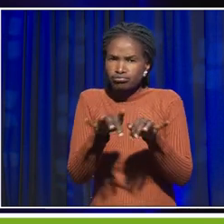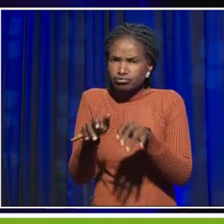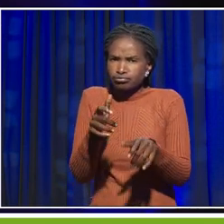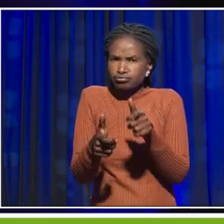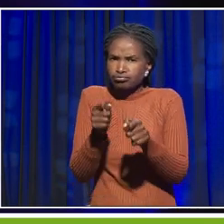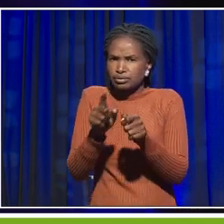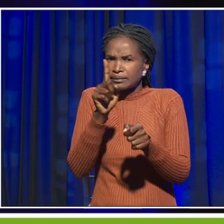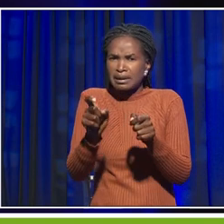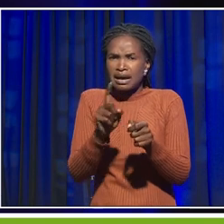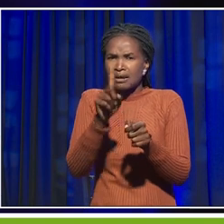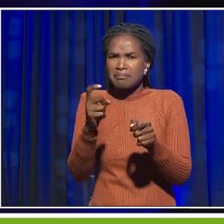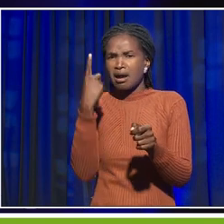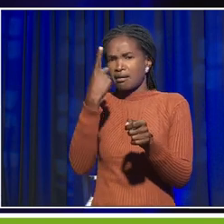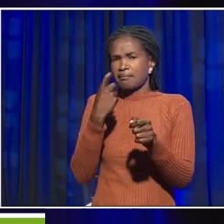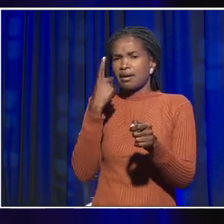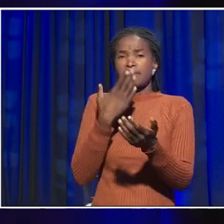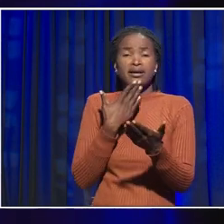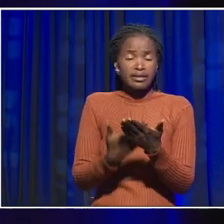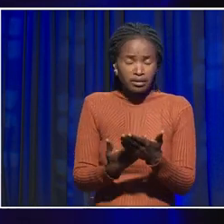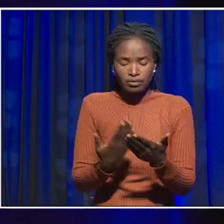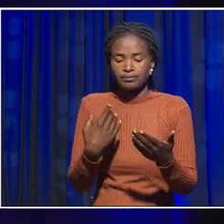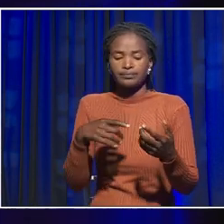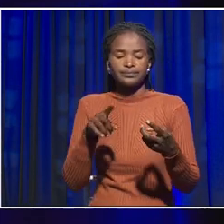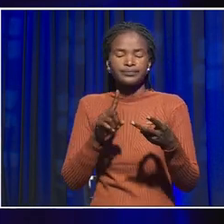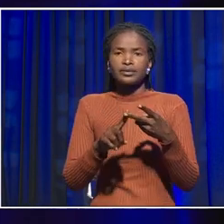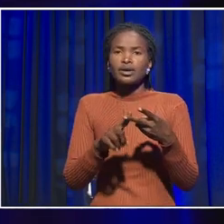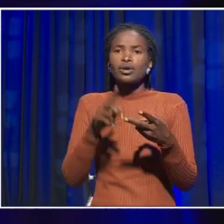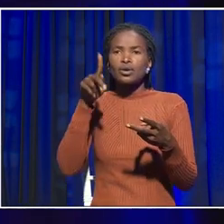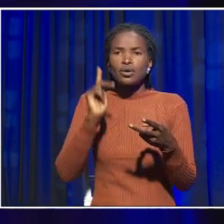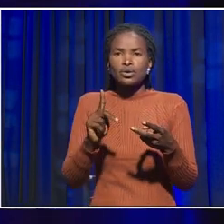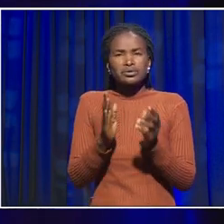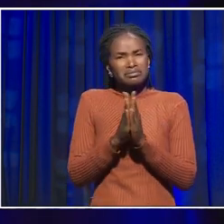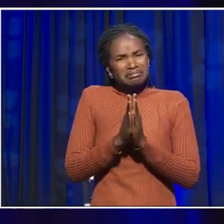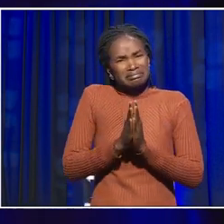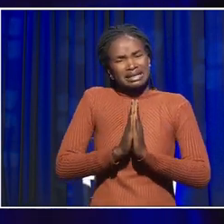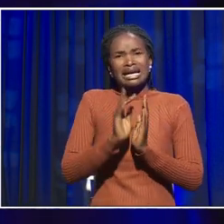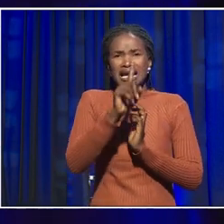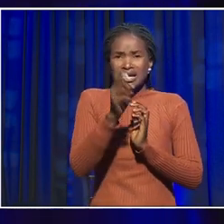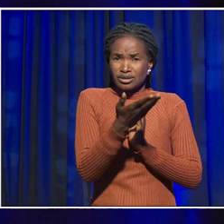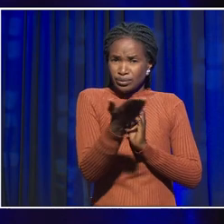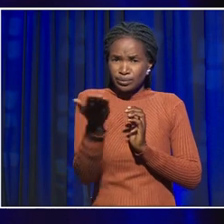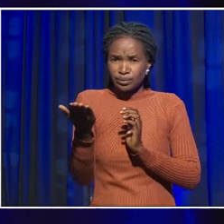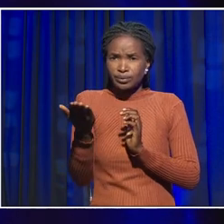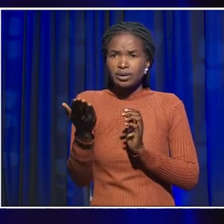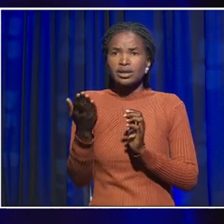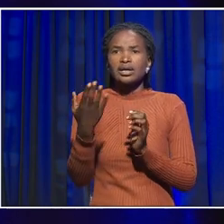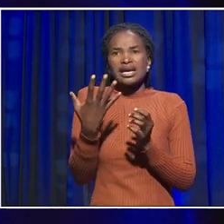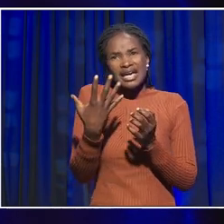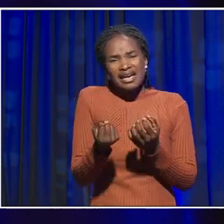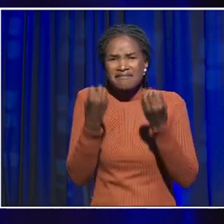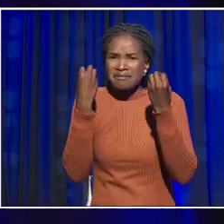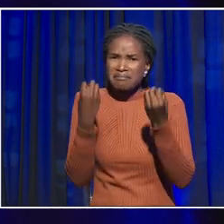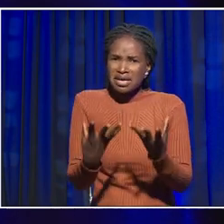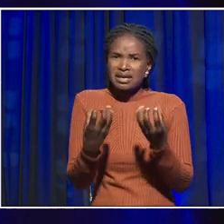and the questions you've posed. And of course, maybe I can just ask you as well. We had quite a few